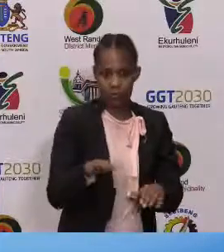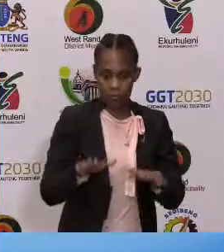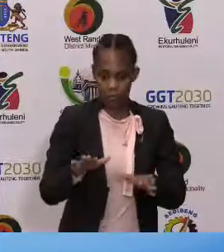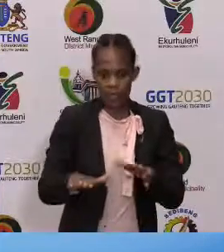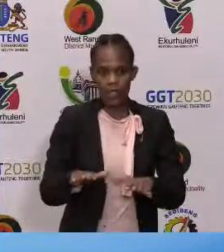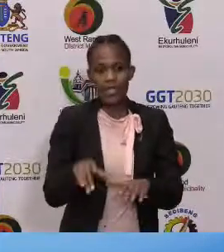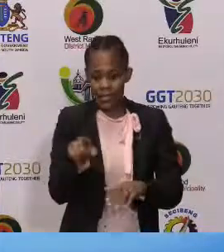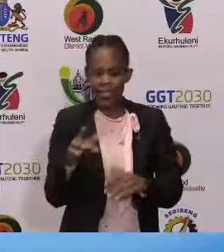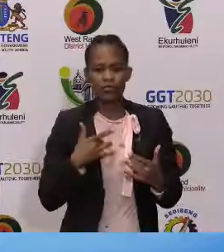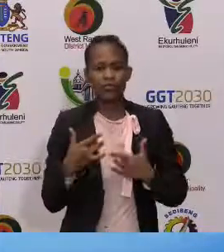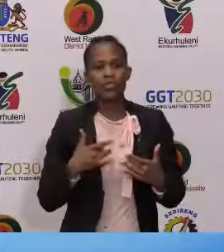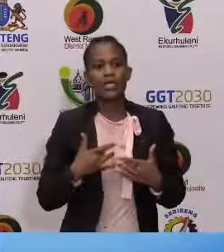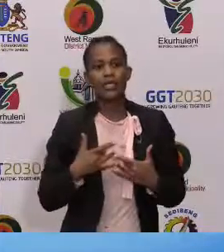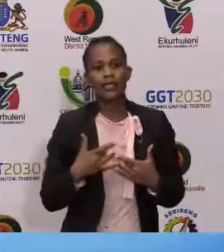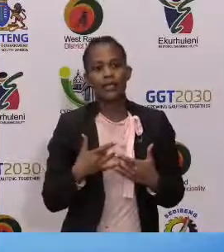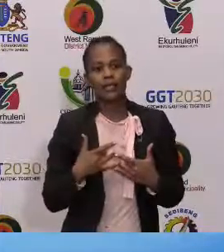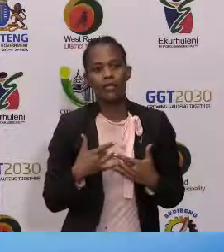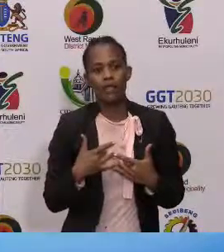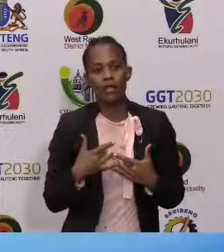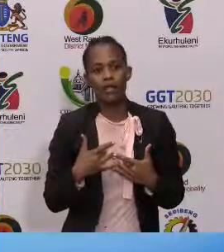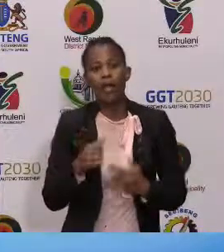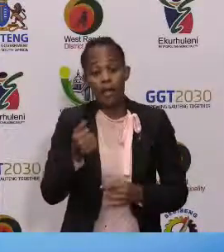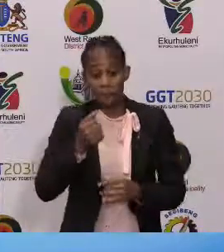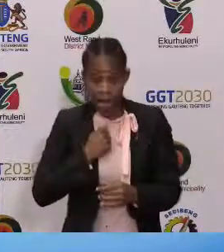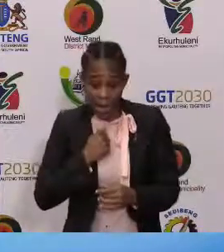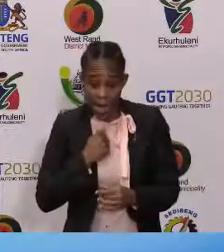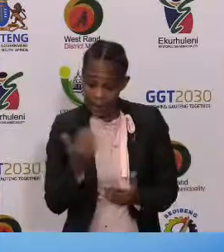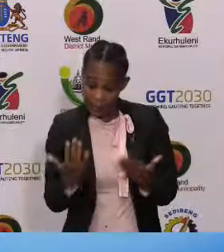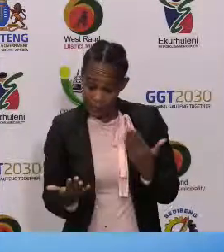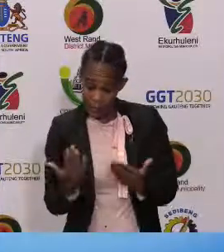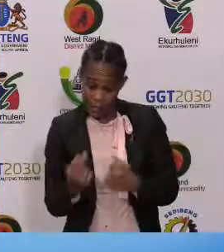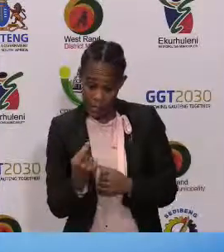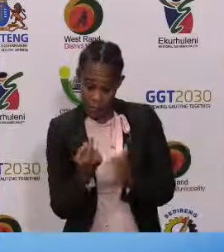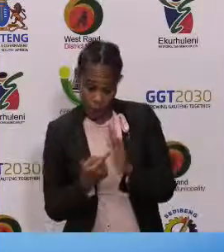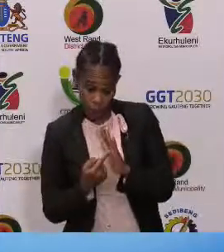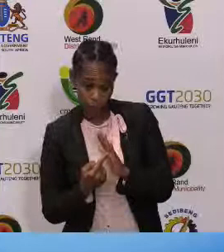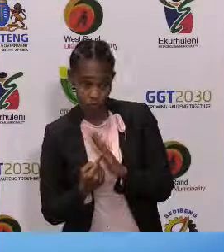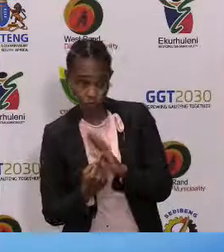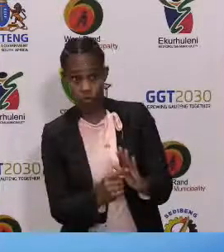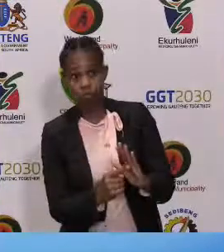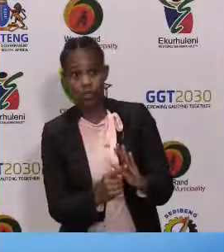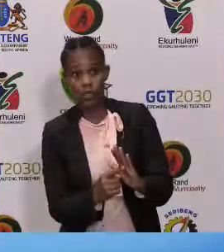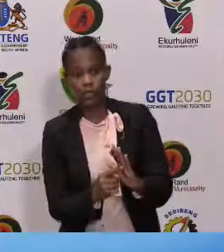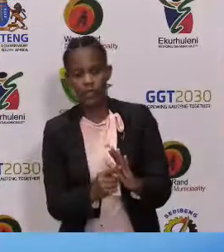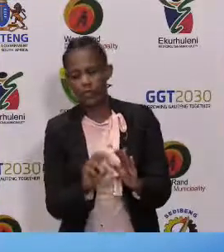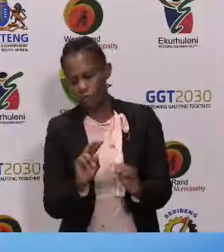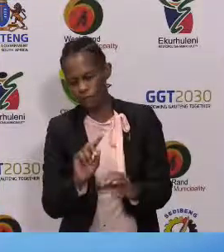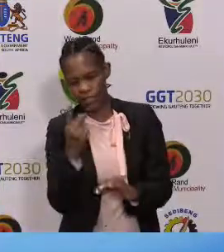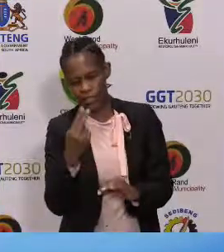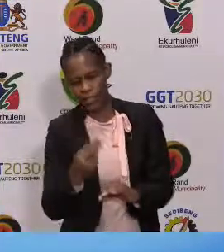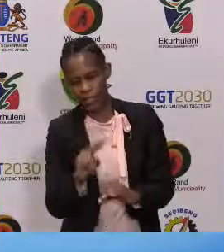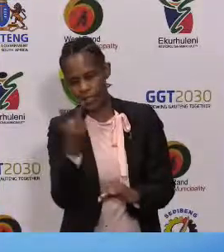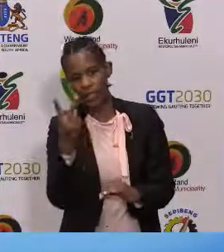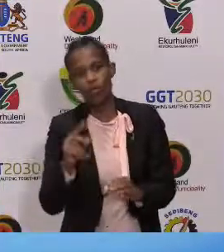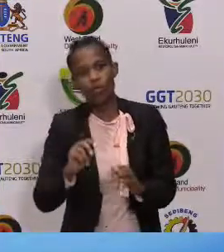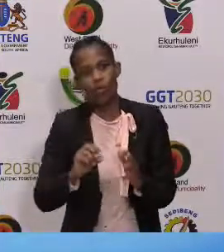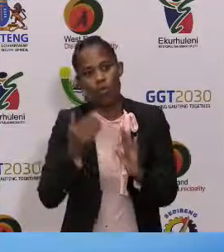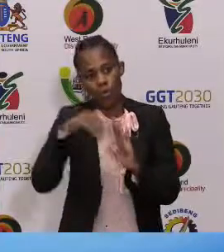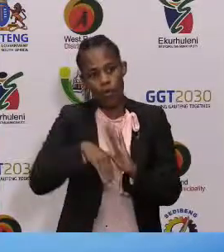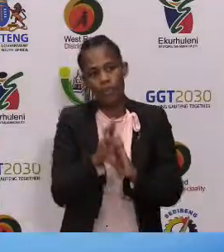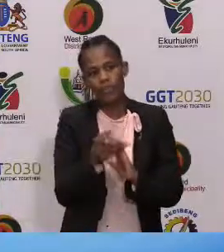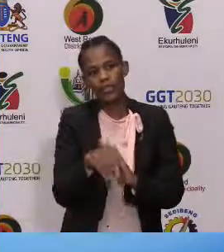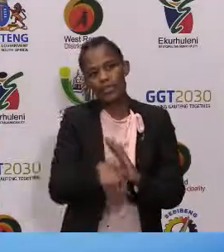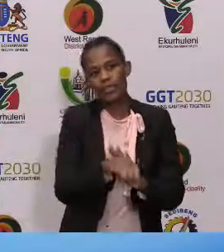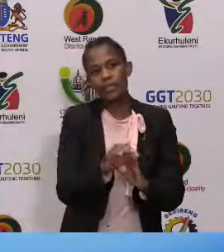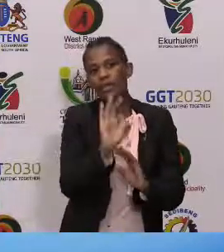is concerning. And my estimate is that if we look at what happened with the first and the second wave in terms of where we are right now, in about 3